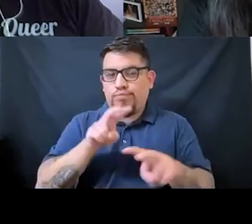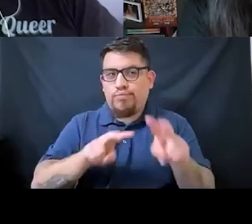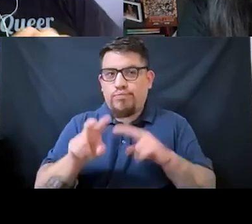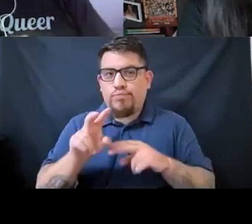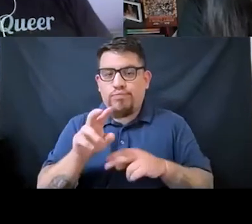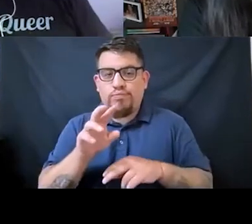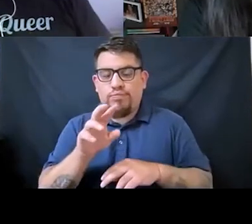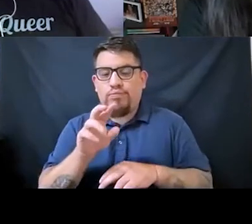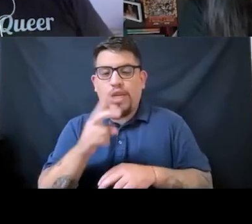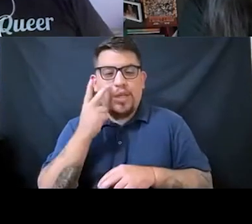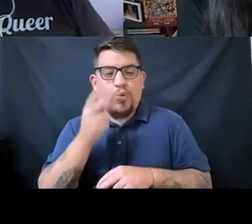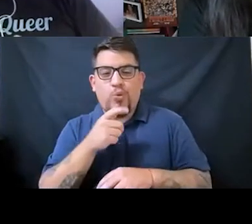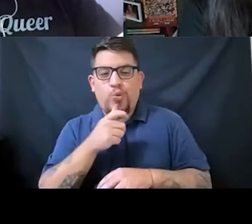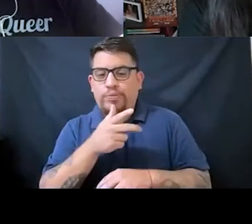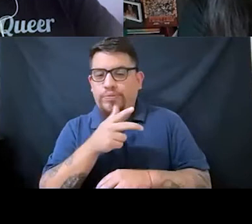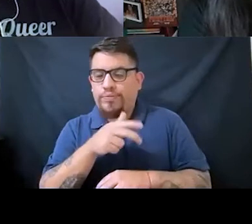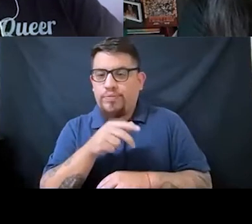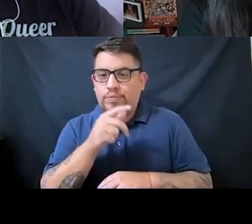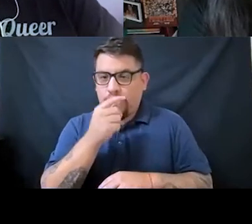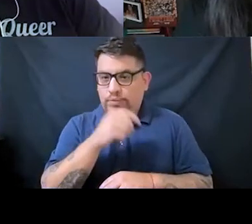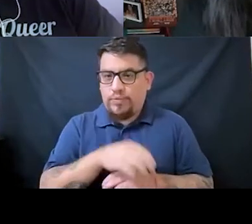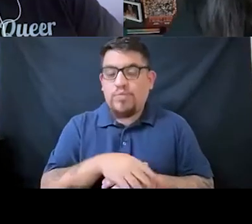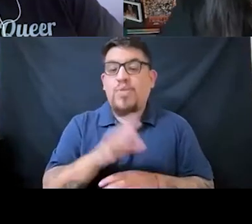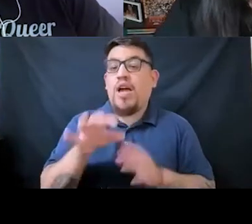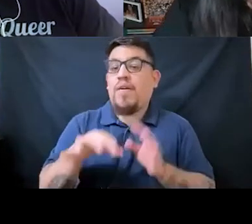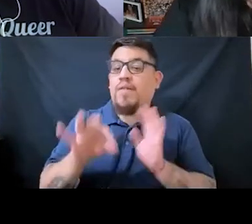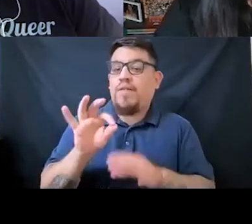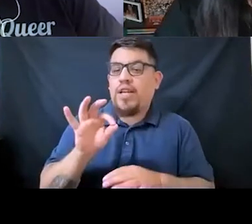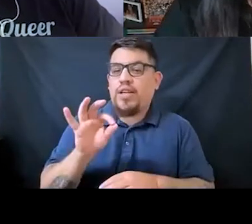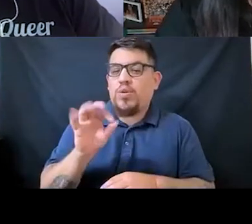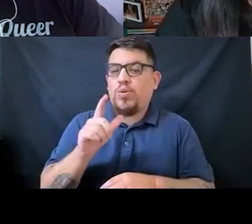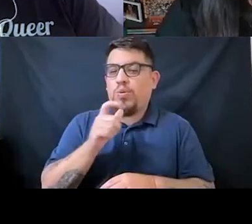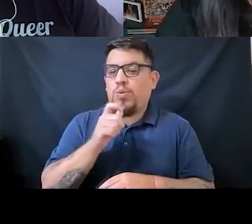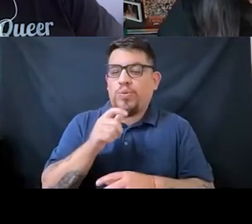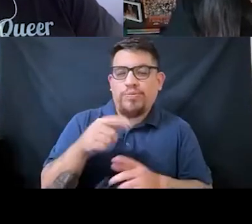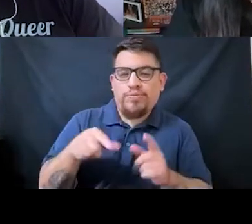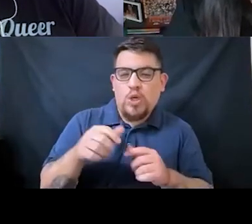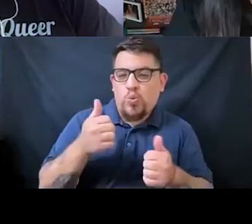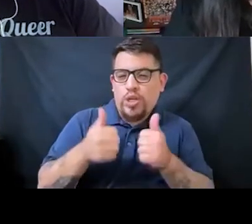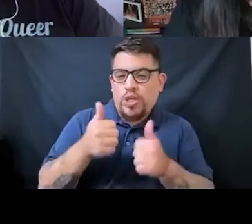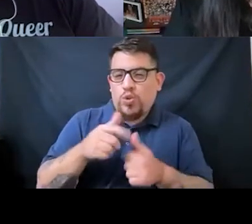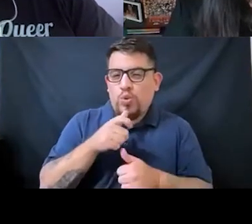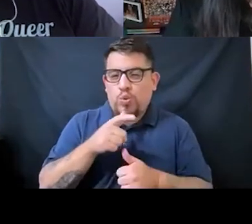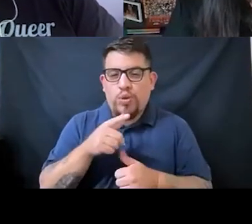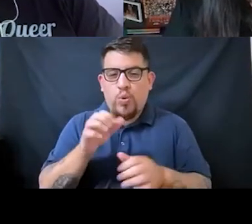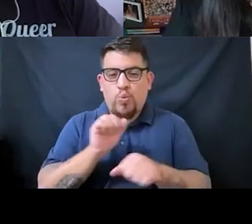other in an attempt to discover some clue that would tell me which one he might be. It felt